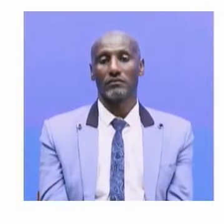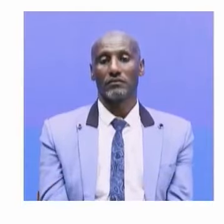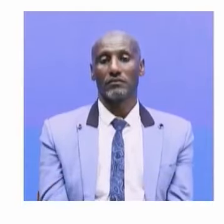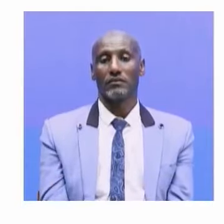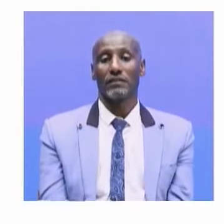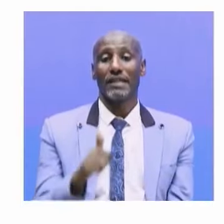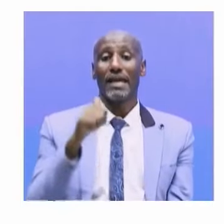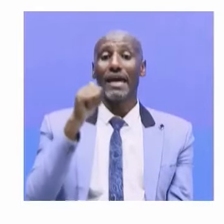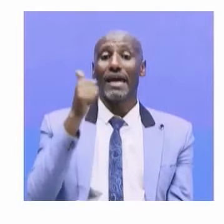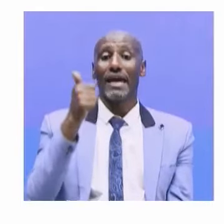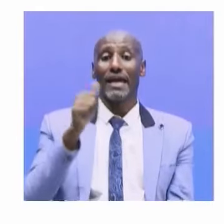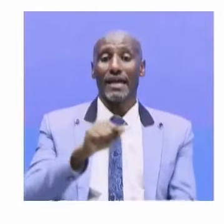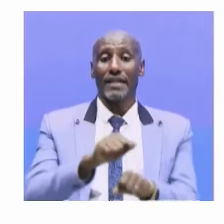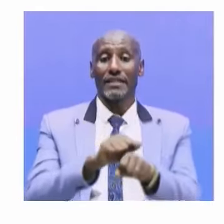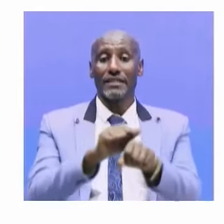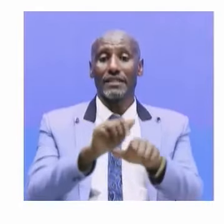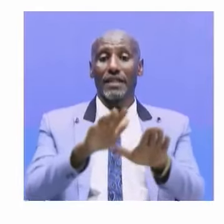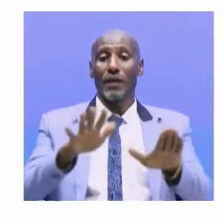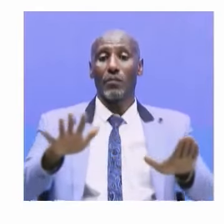a table,